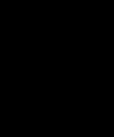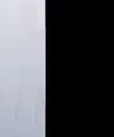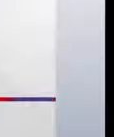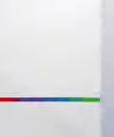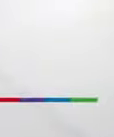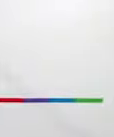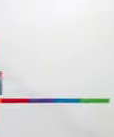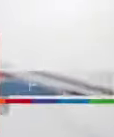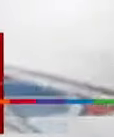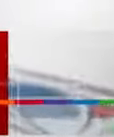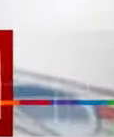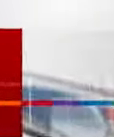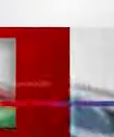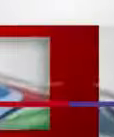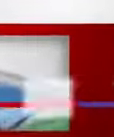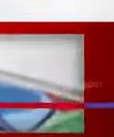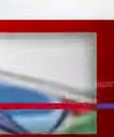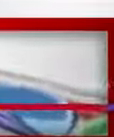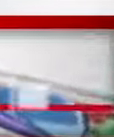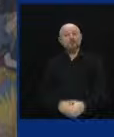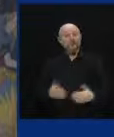From WNYT Albany.